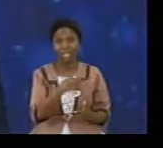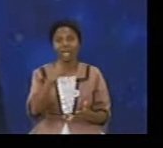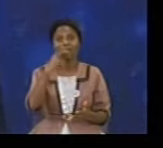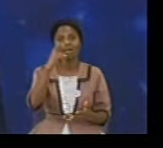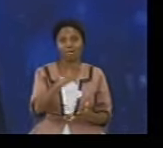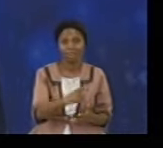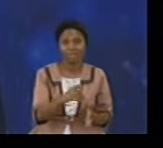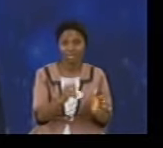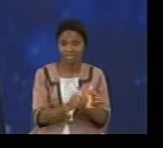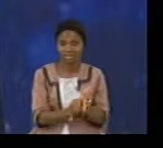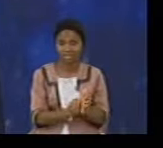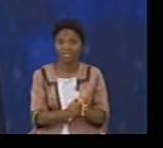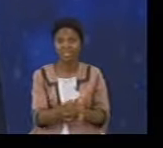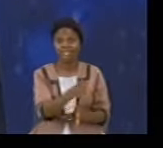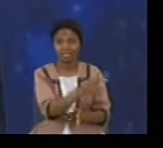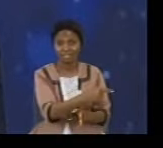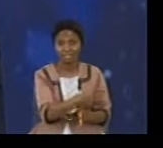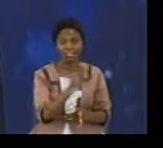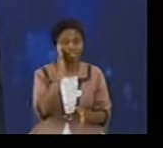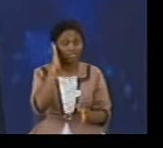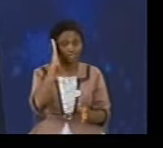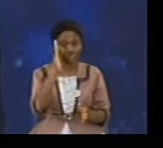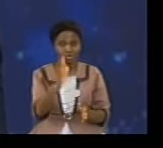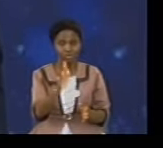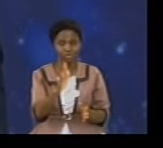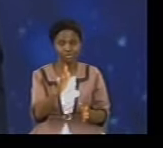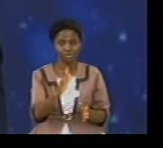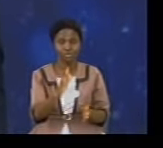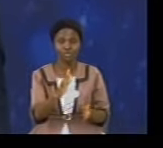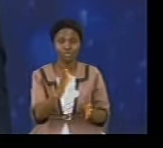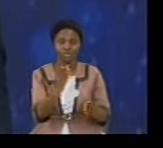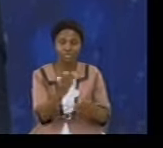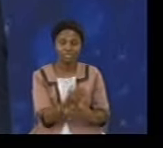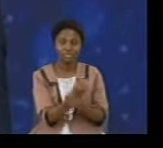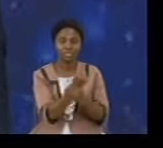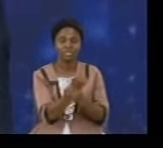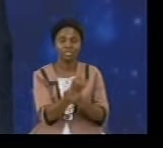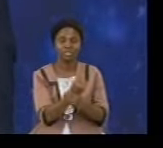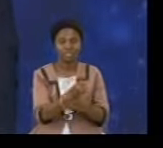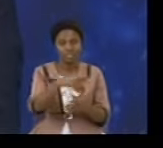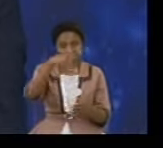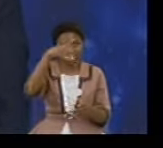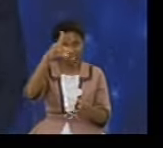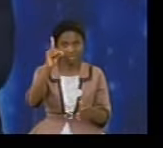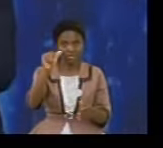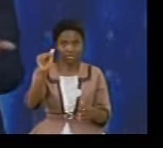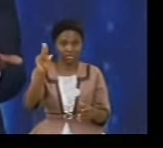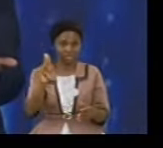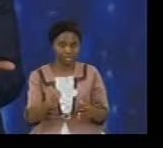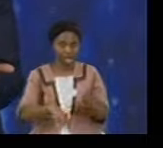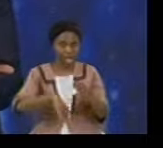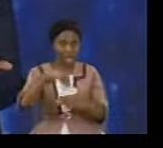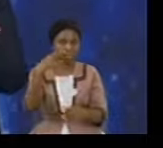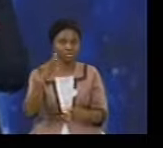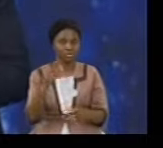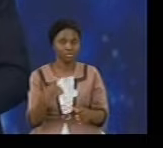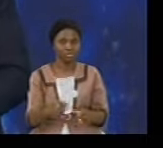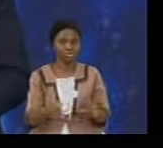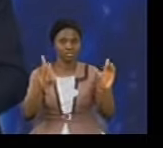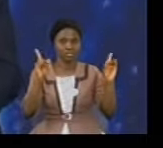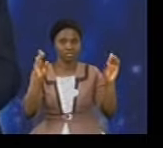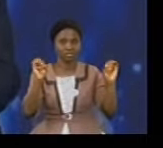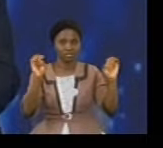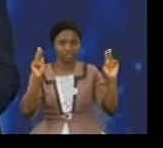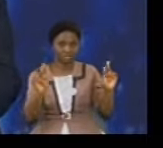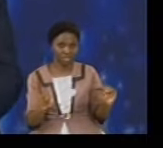that they should take Daniel up out of the den. So